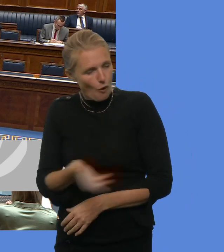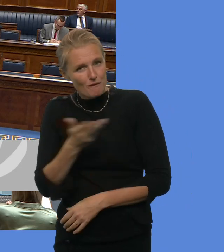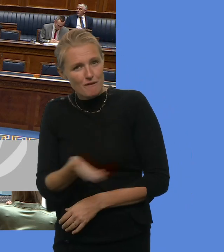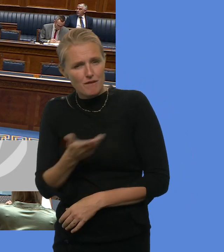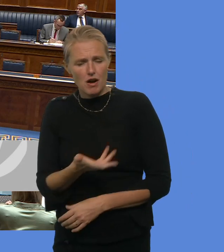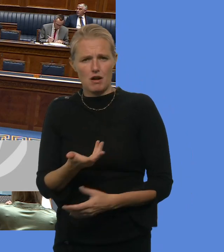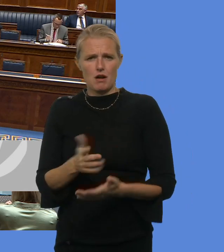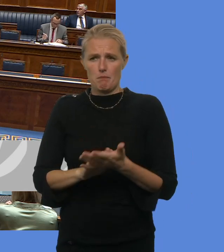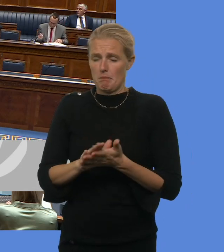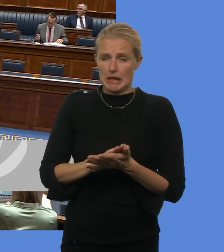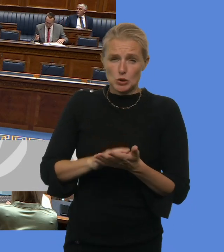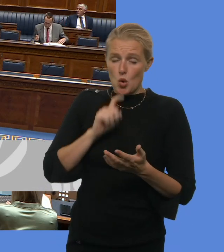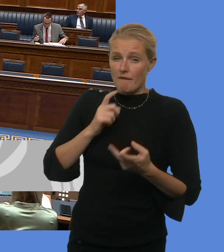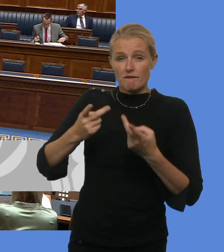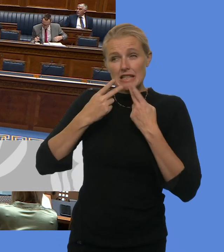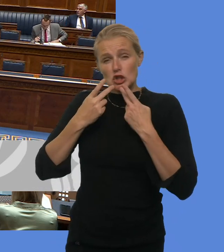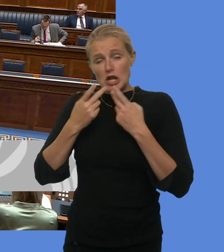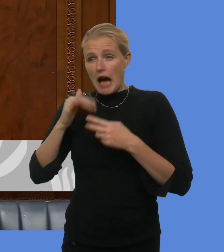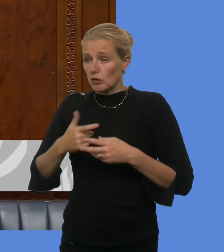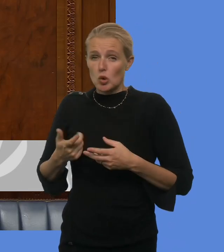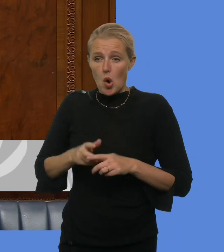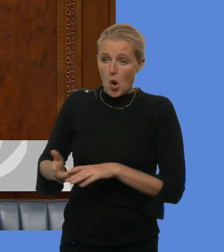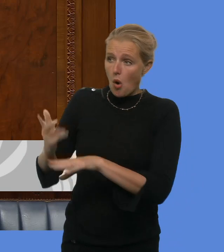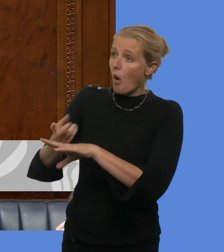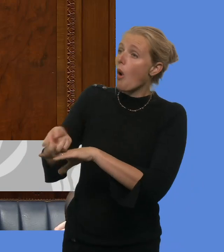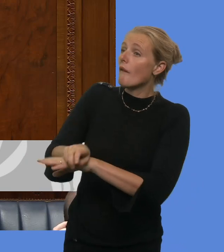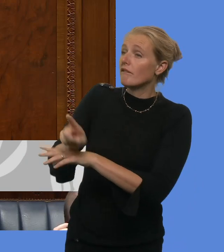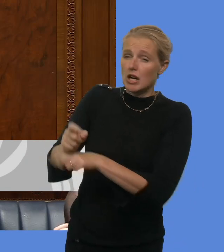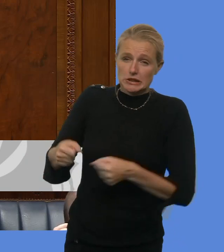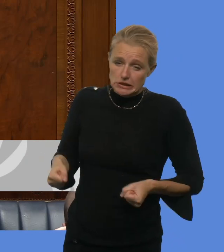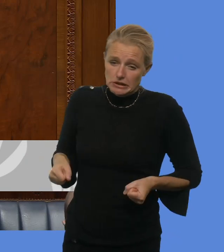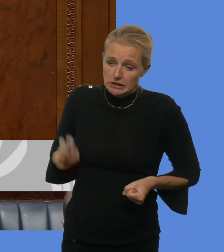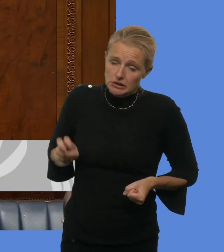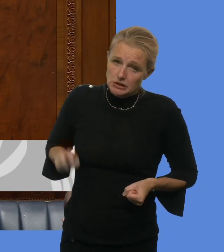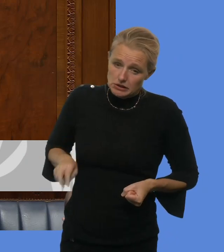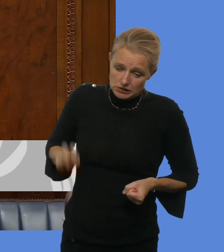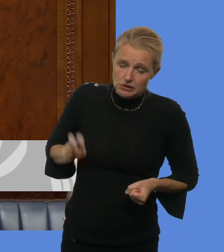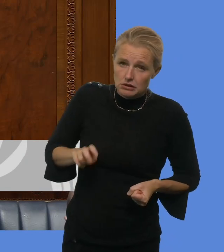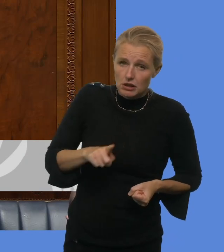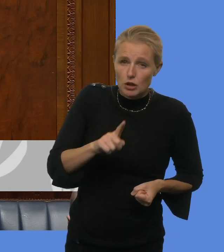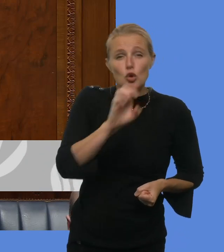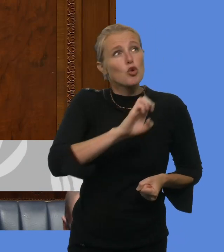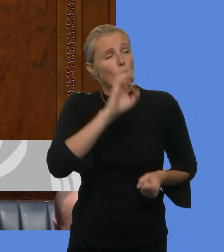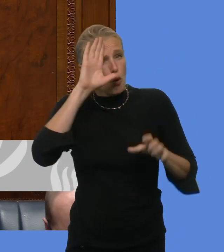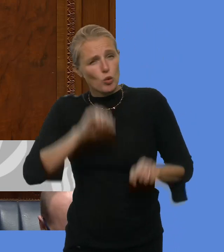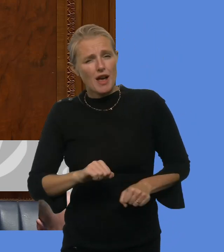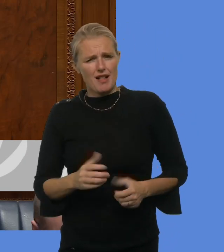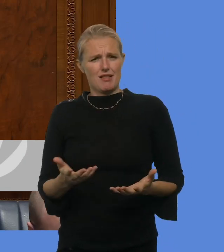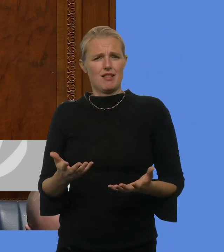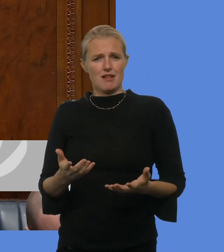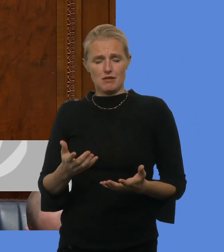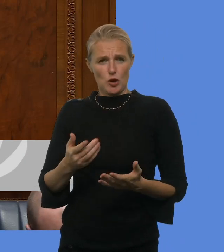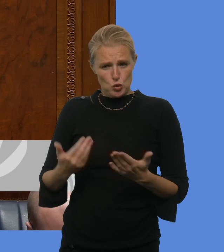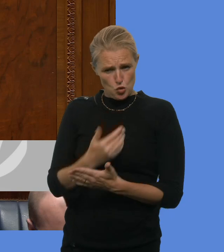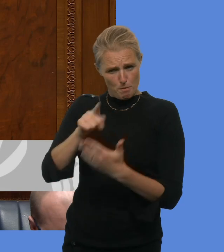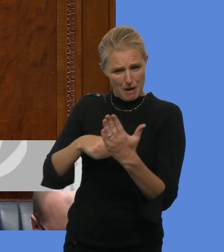visitors cart their bags throughout the city centre. So can the Minister commit to looking at how this regulation is impacting upon the